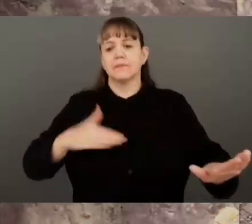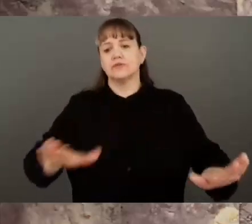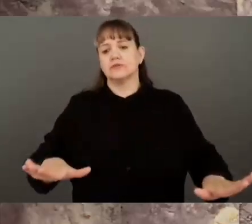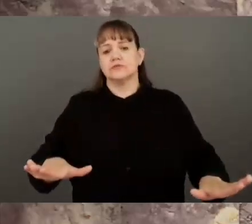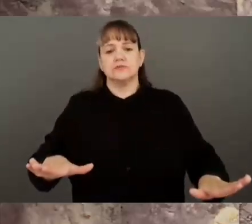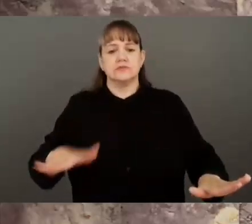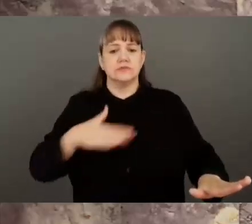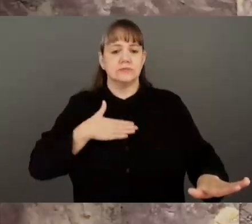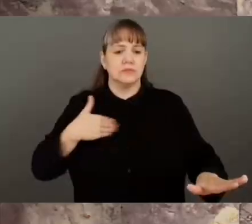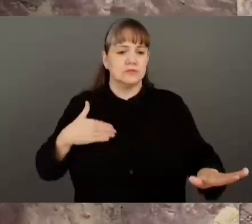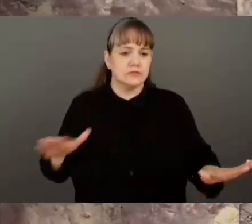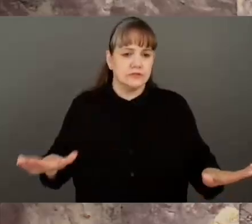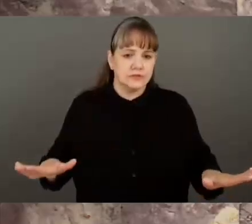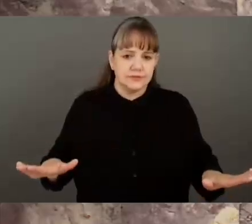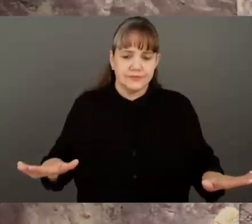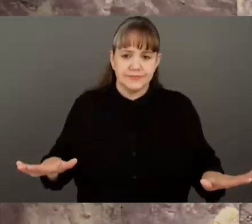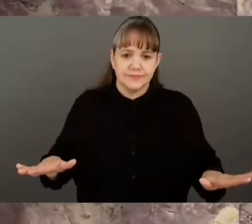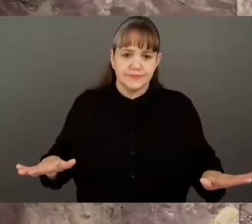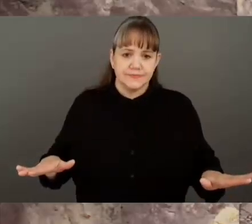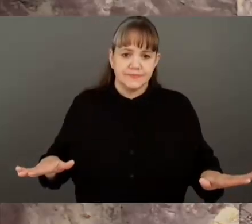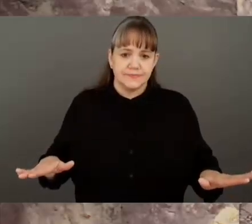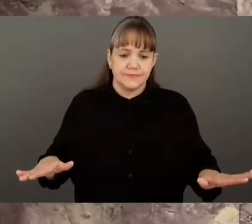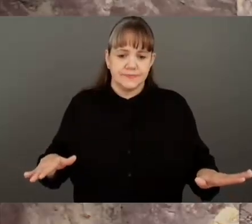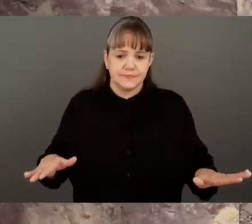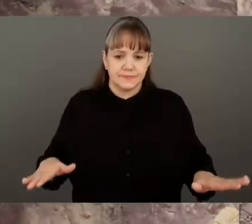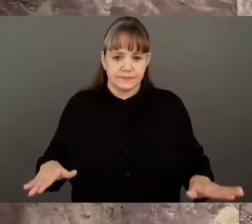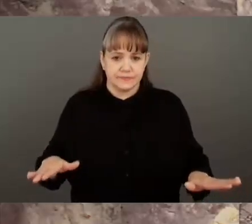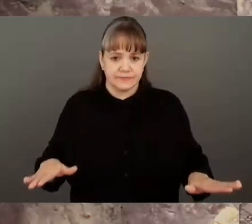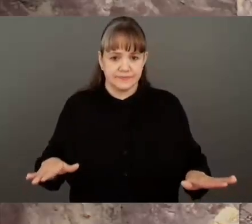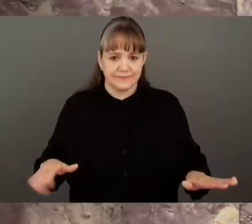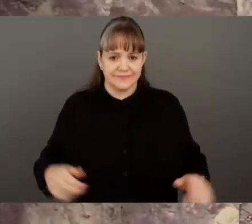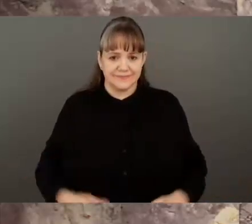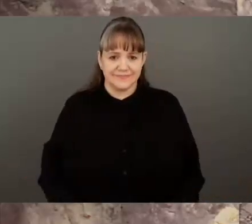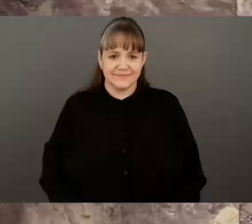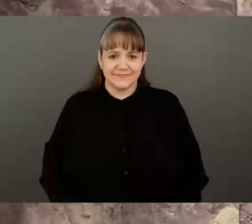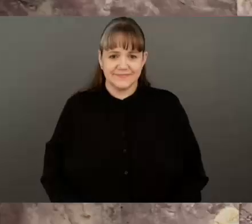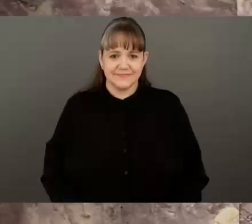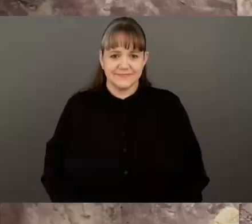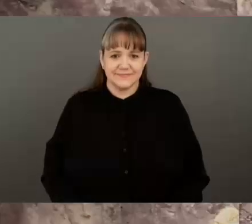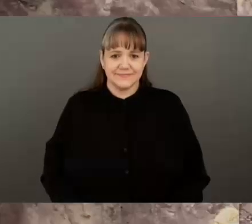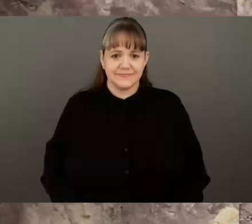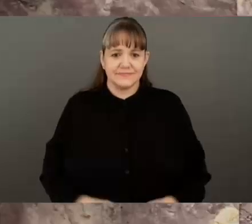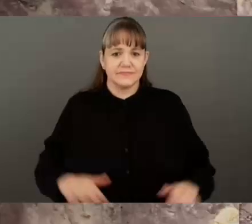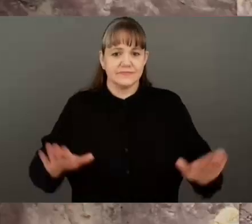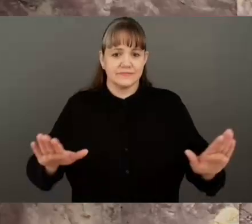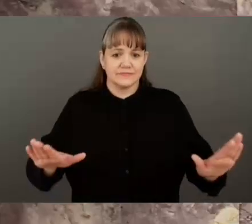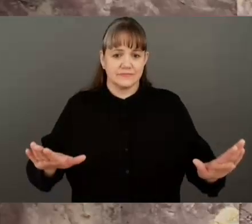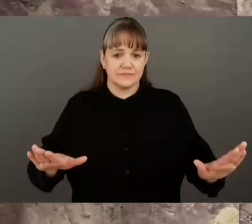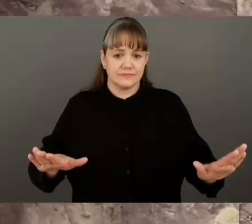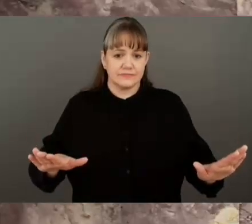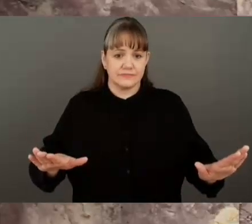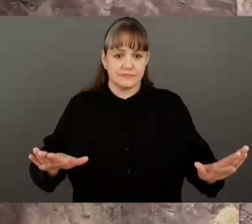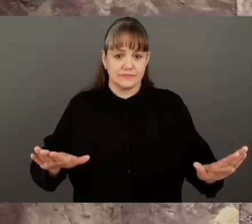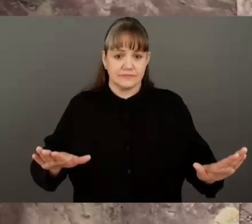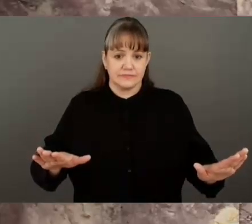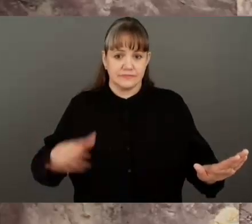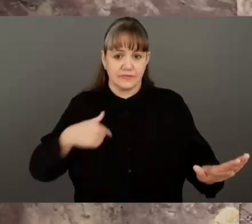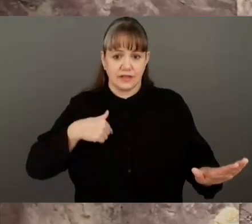Shh. Members. Shh. Members. I'd appreciate the opportunity to answer.